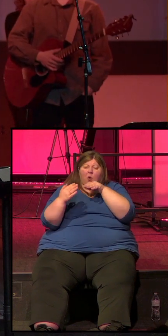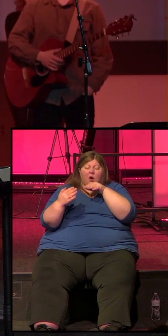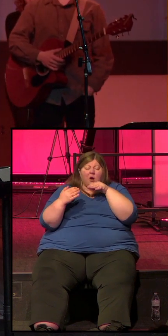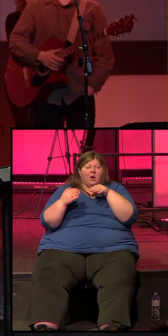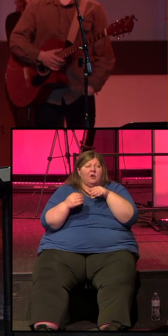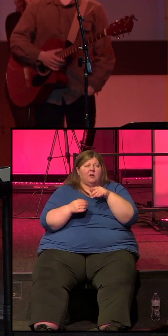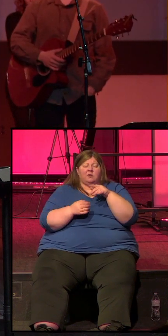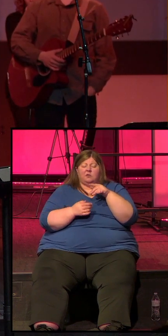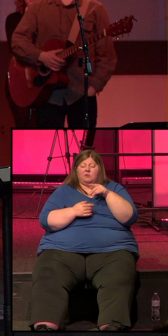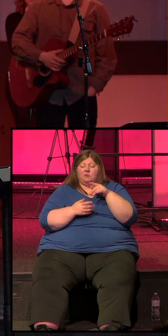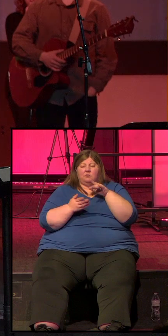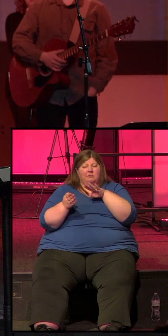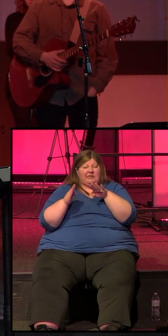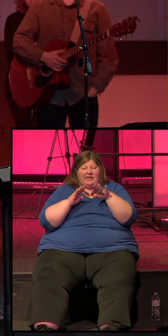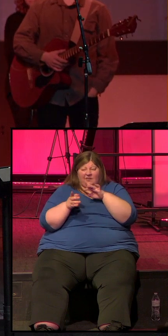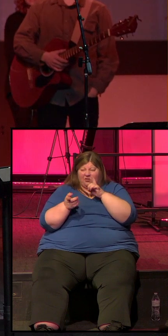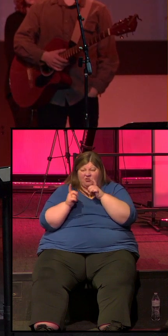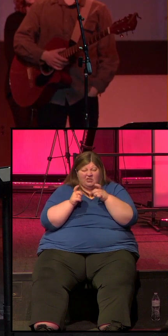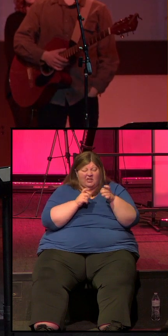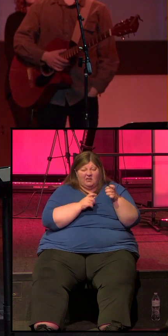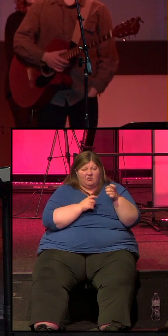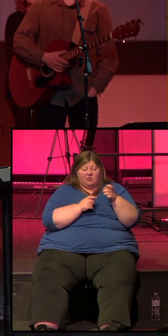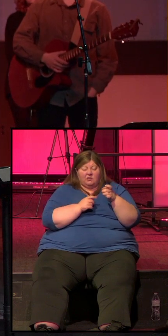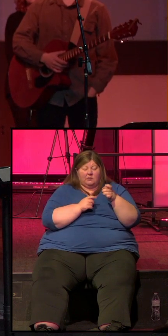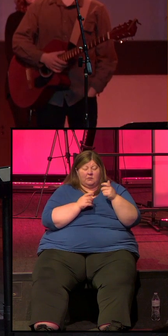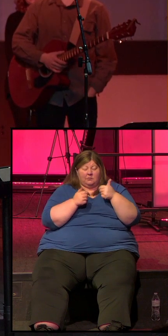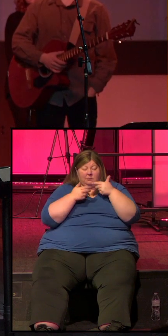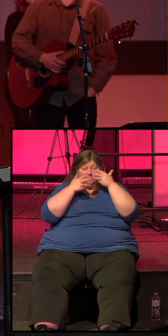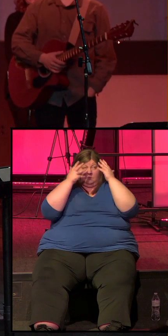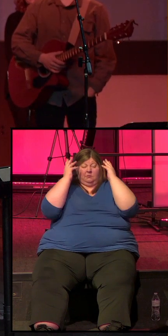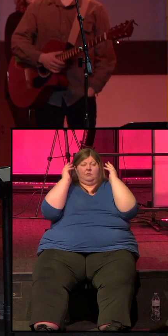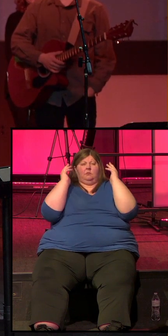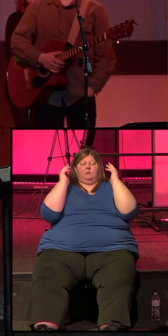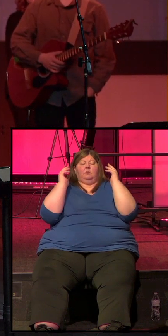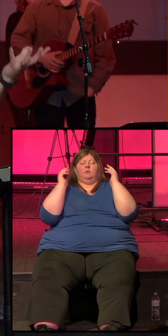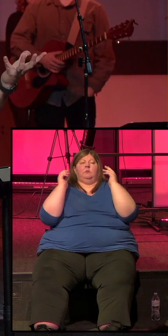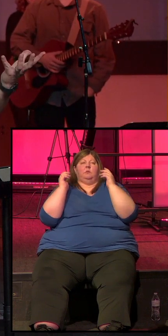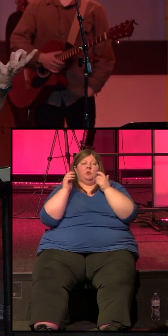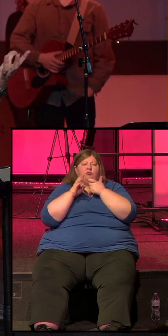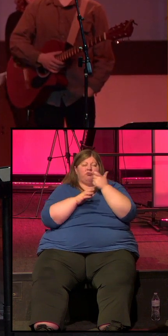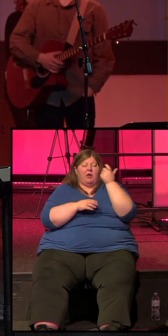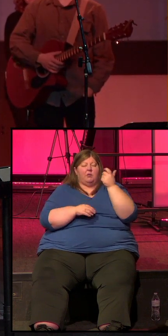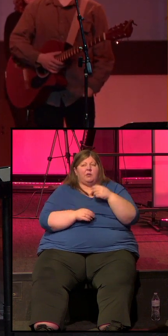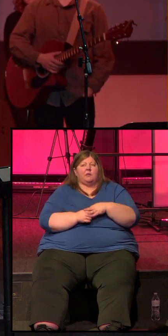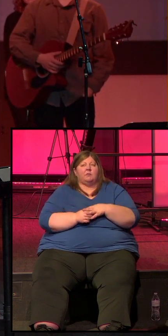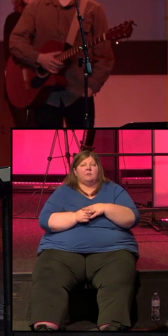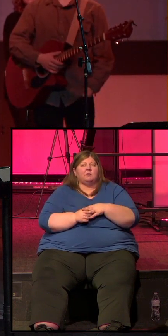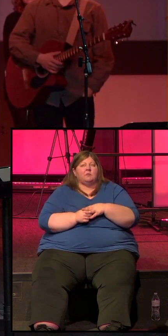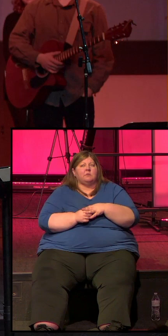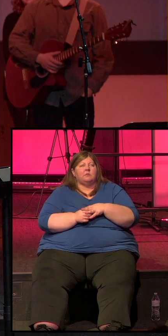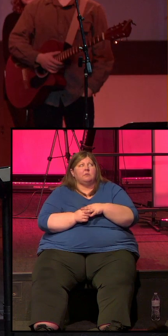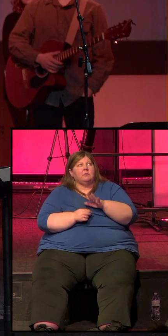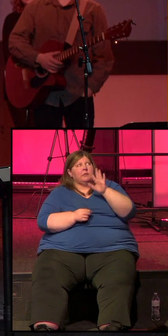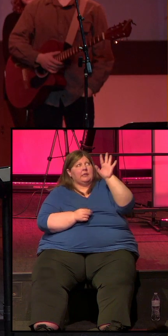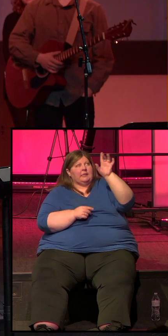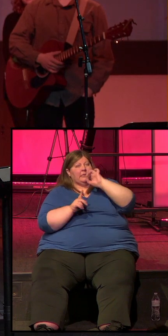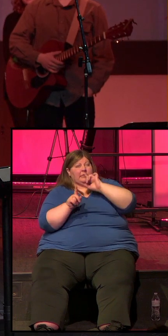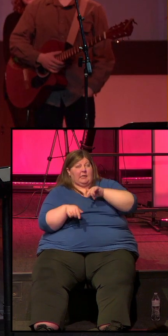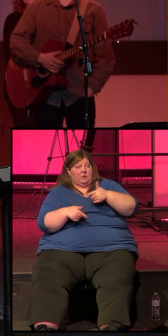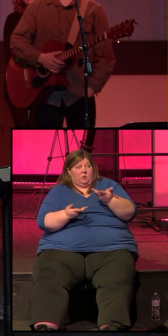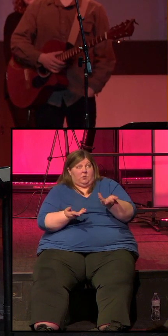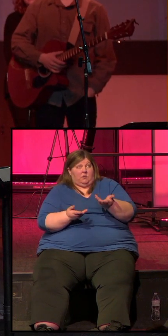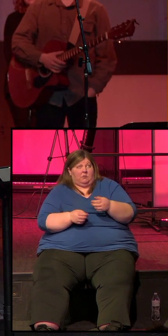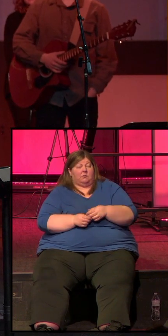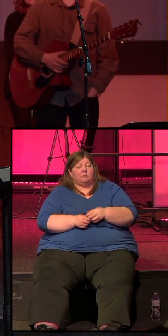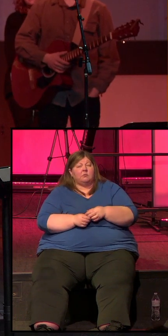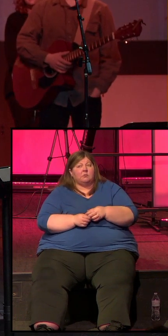behavioral modification, drowning? What is God's solution?